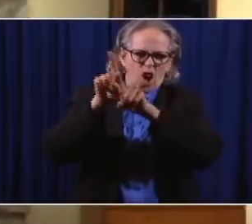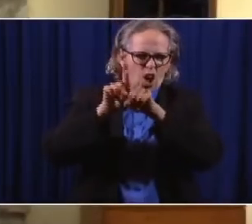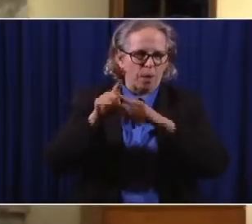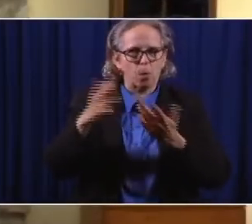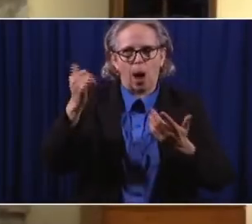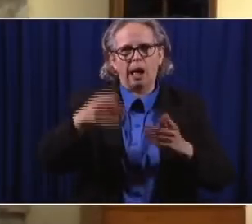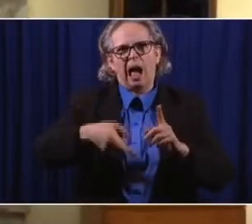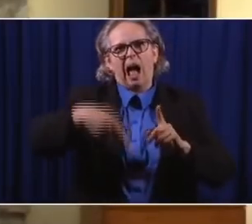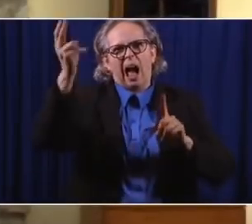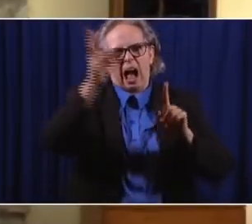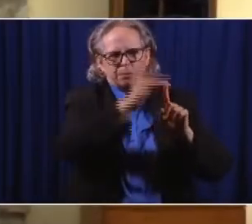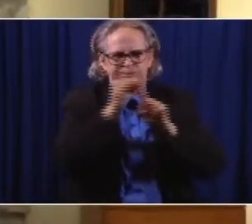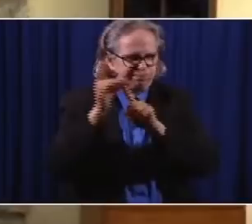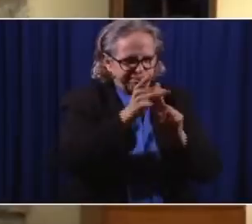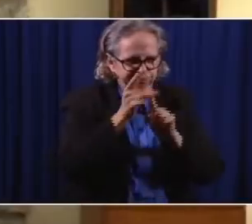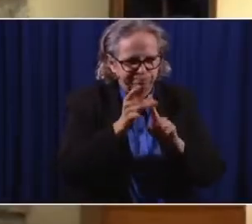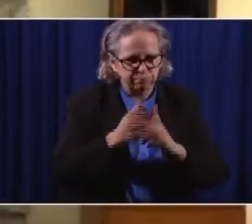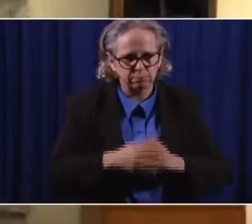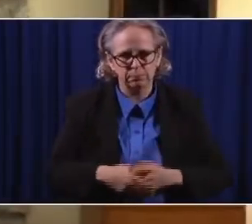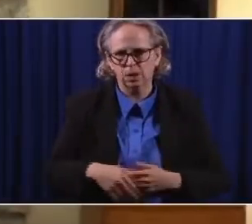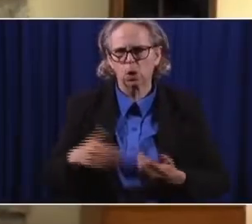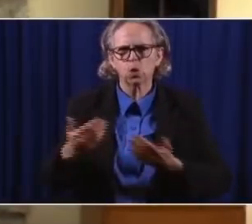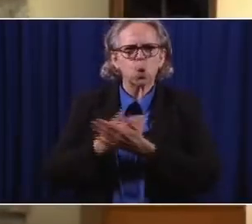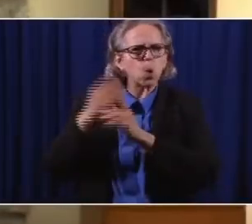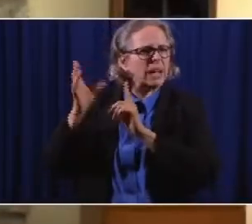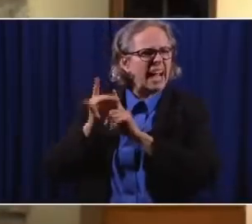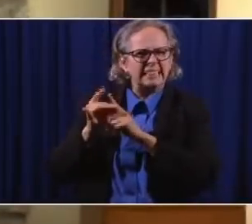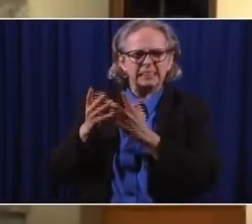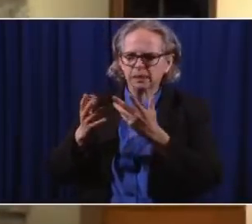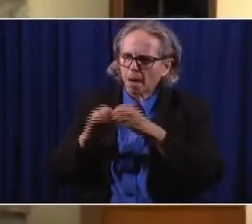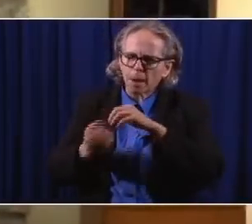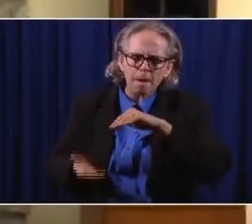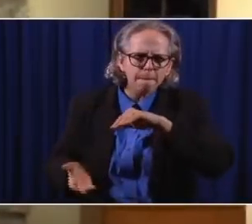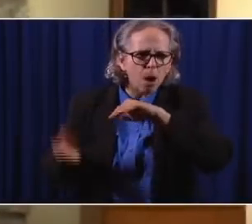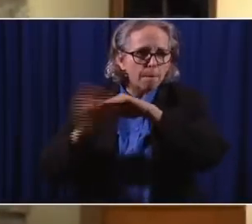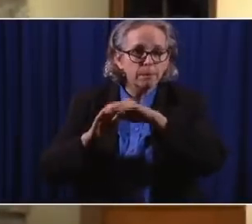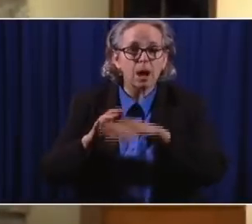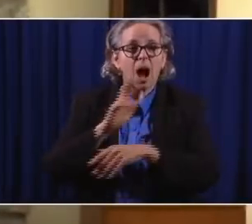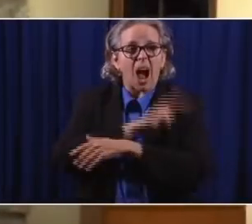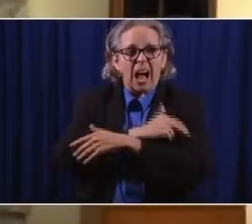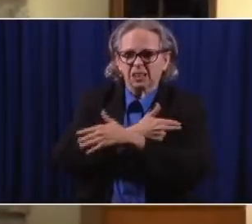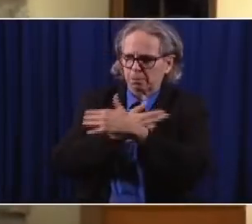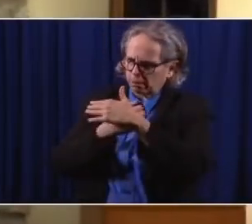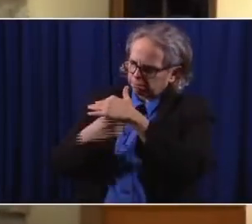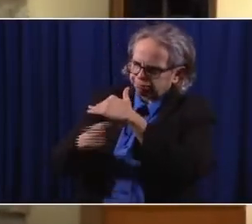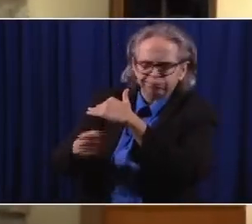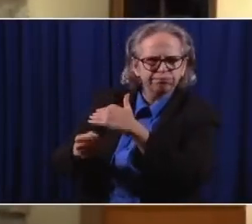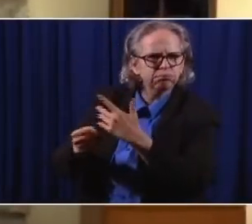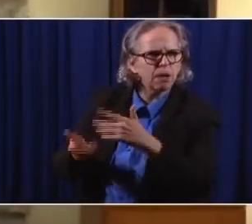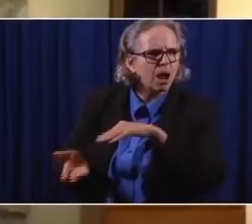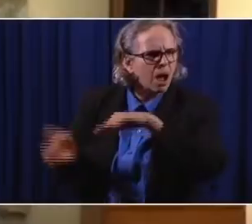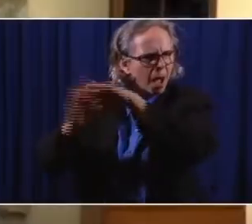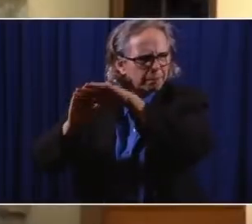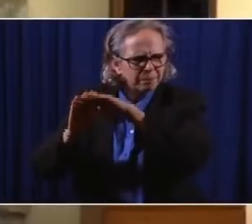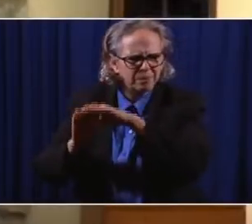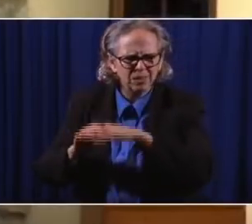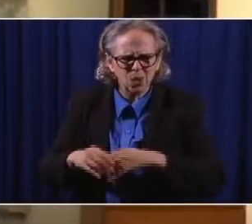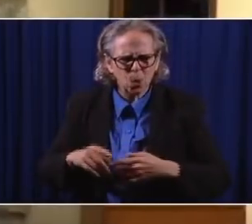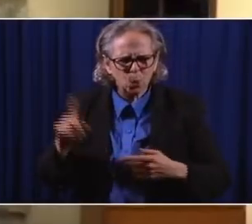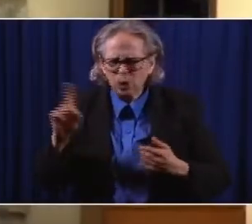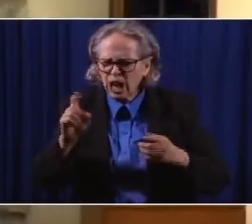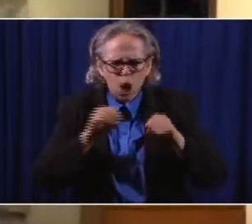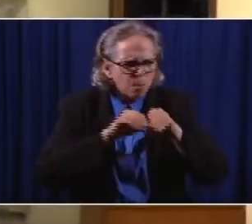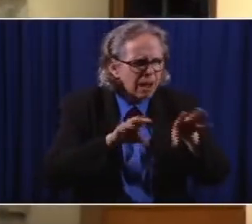They're seeing growth in new cases and growth in hospital admissions. Local health department officials have told us that they had more